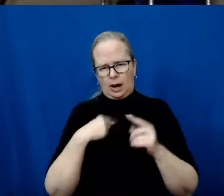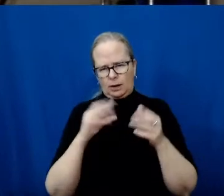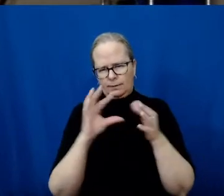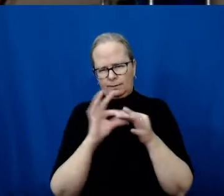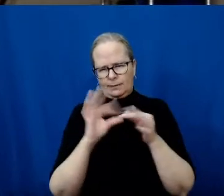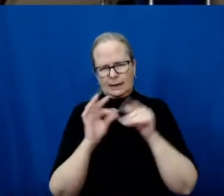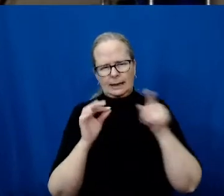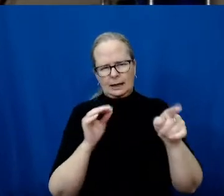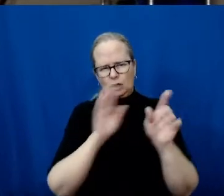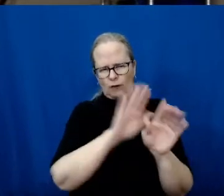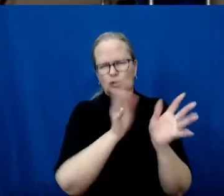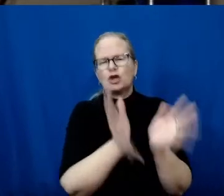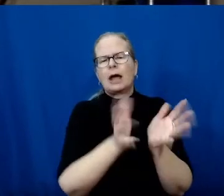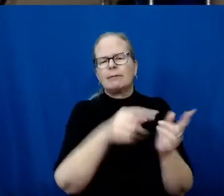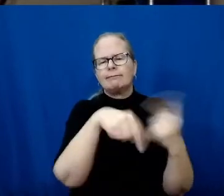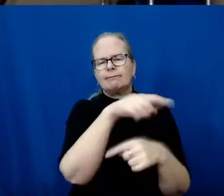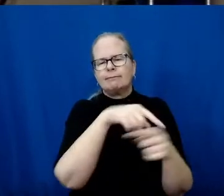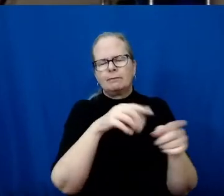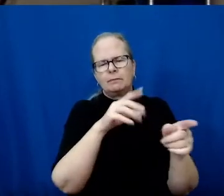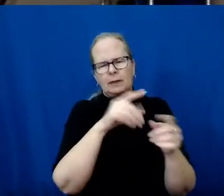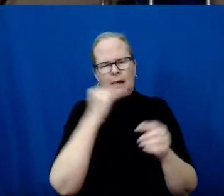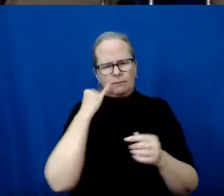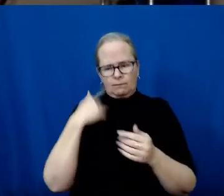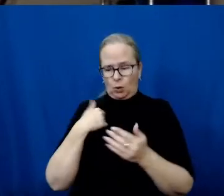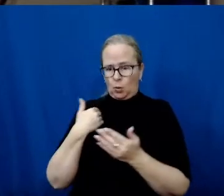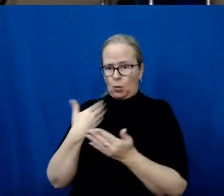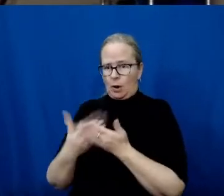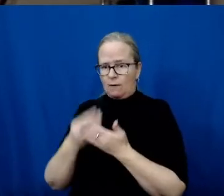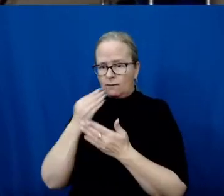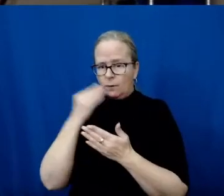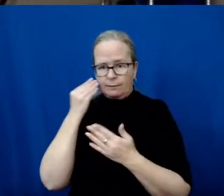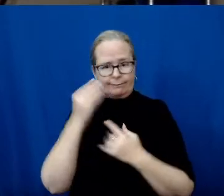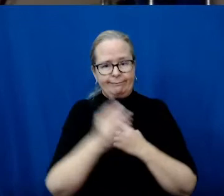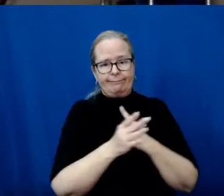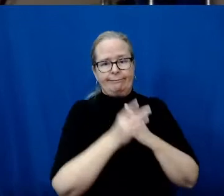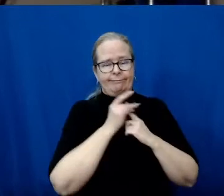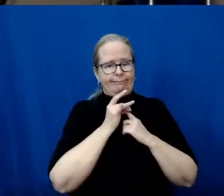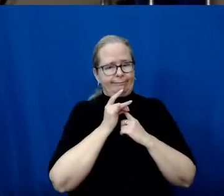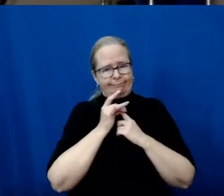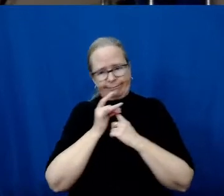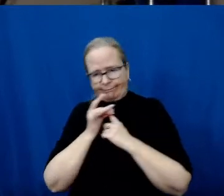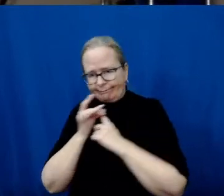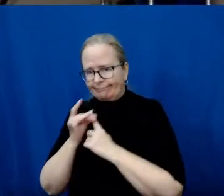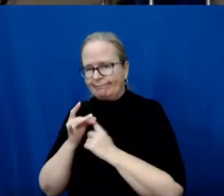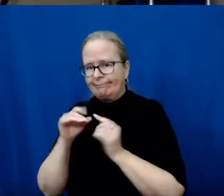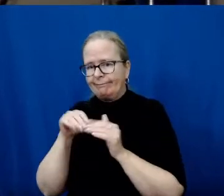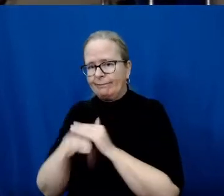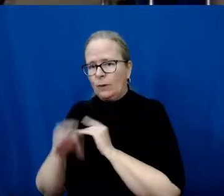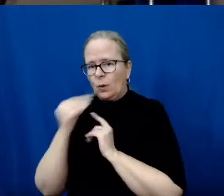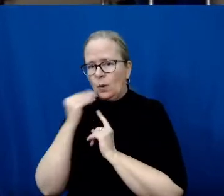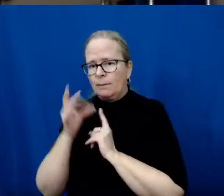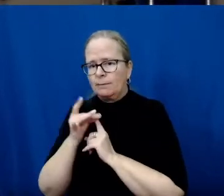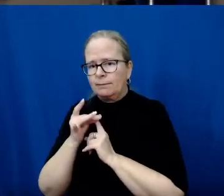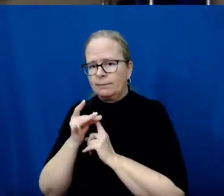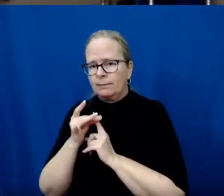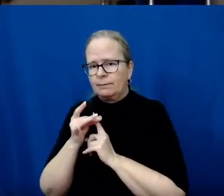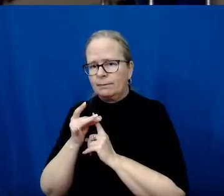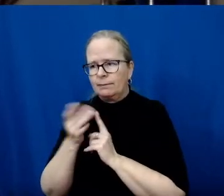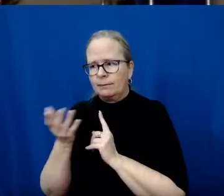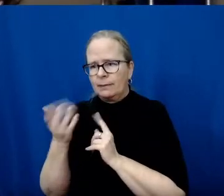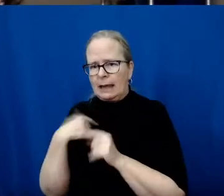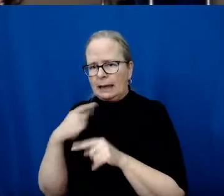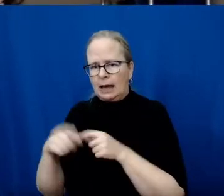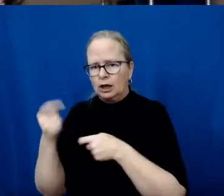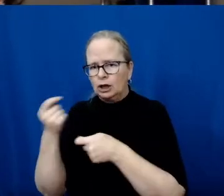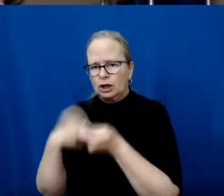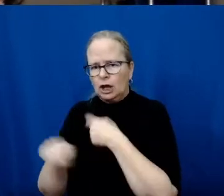there was no changes that I could make because I was not a pre-planner and my credit card is maxed out, which it is, quite